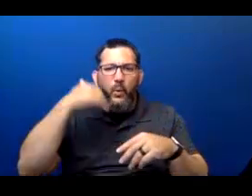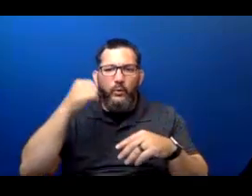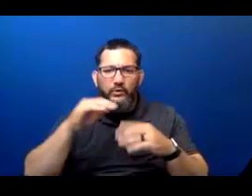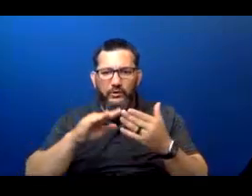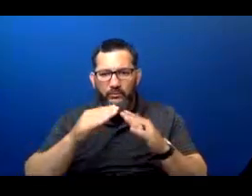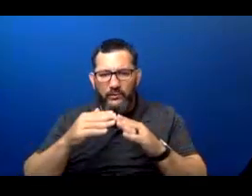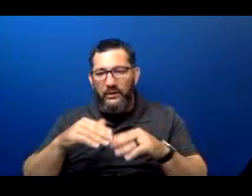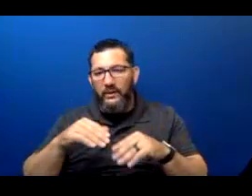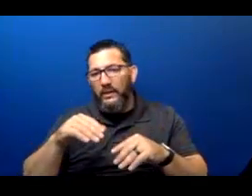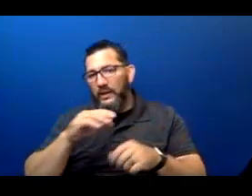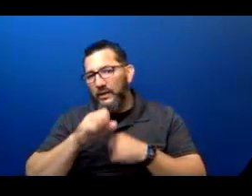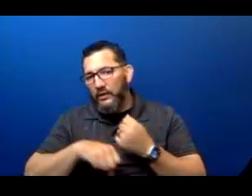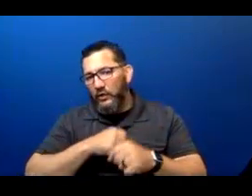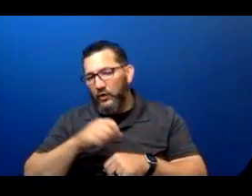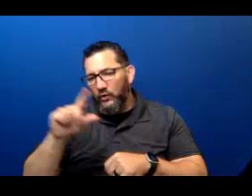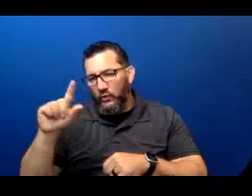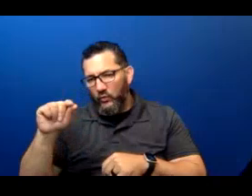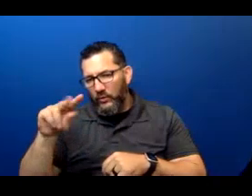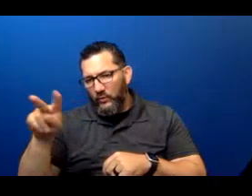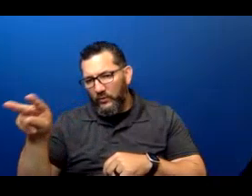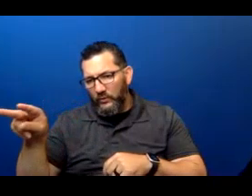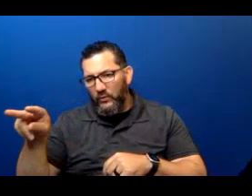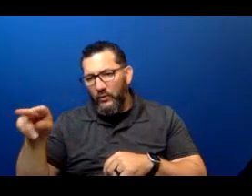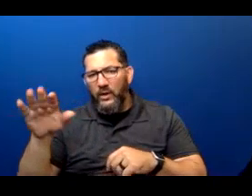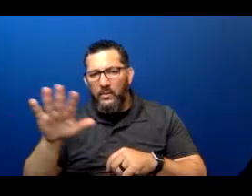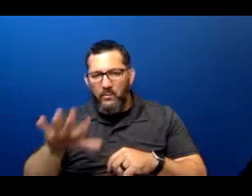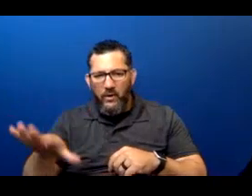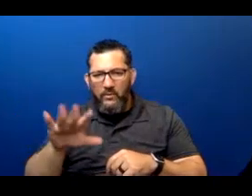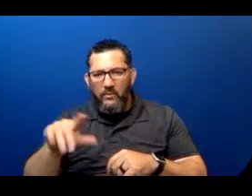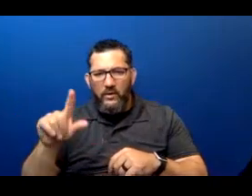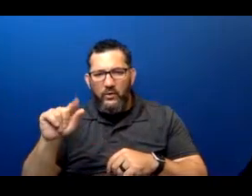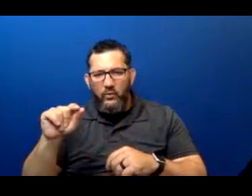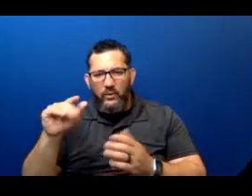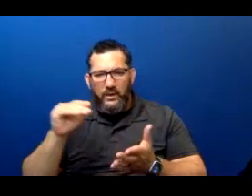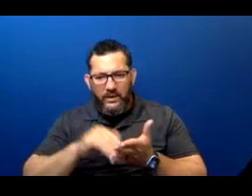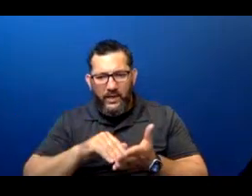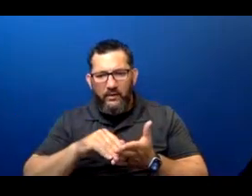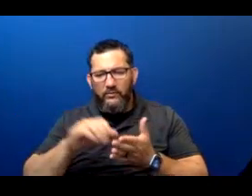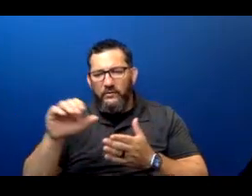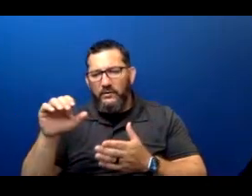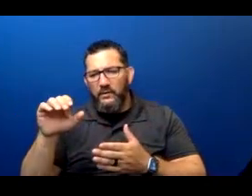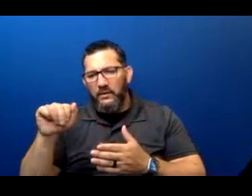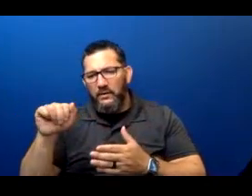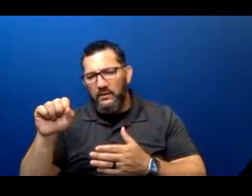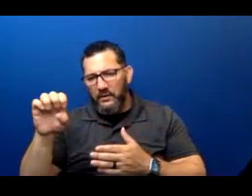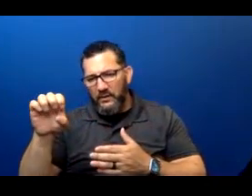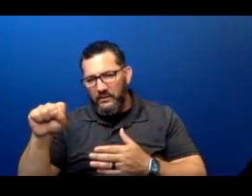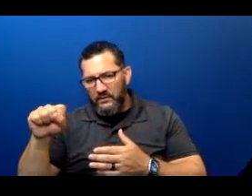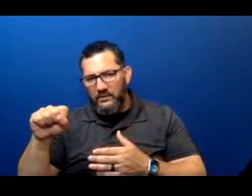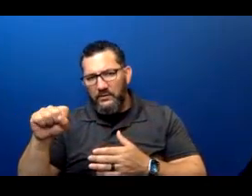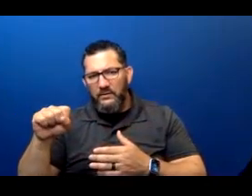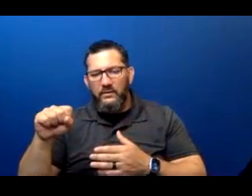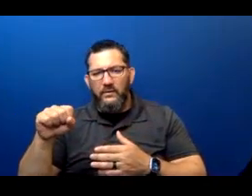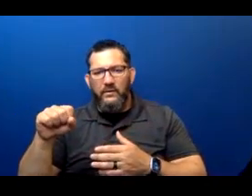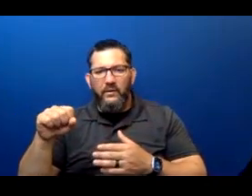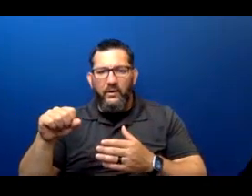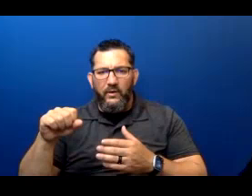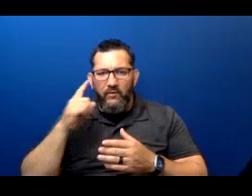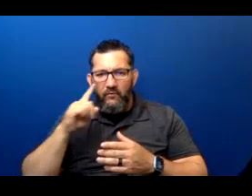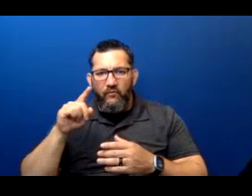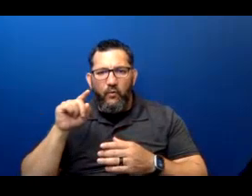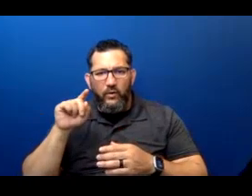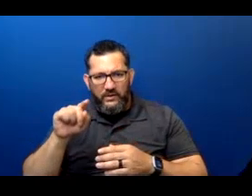in 2022, there were approximately 20,000 cases of invasive pneumococcal disease